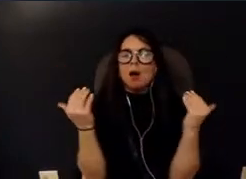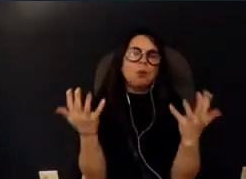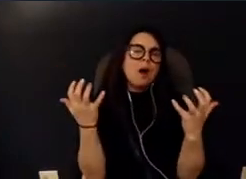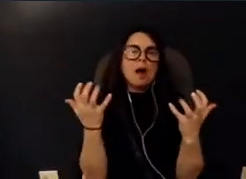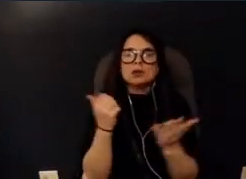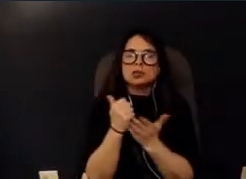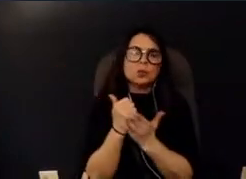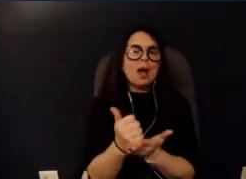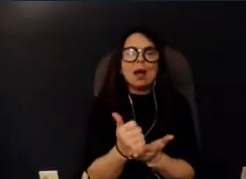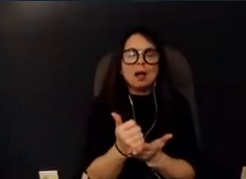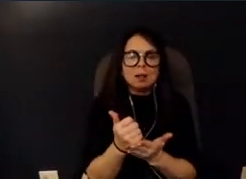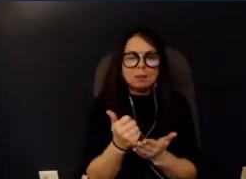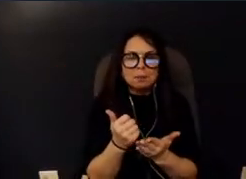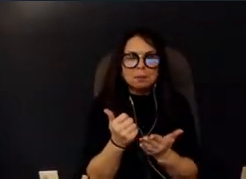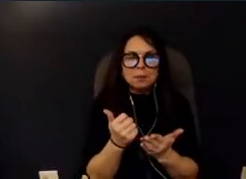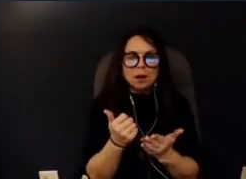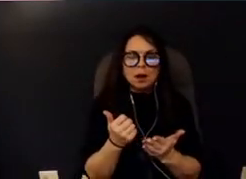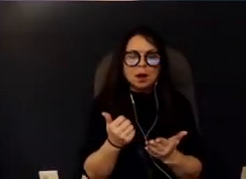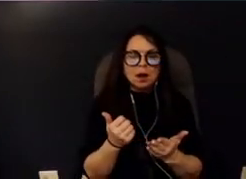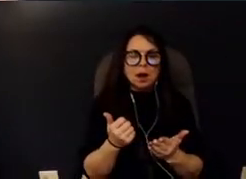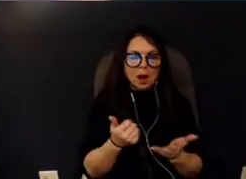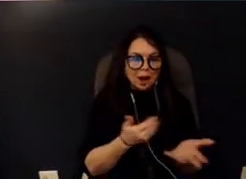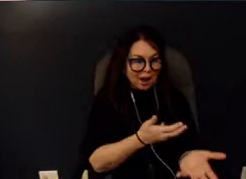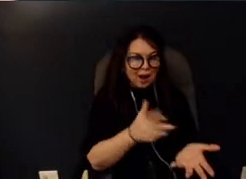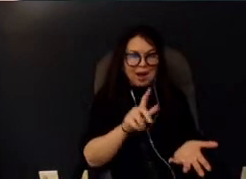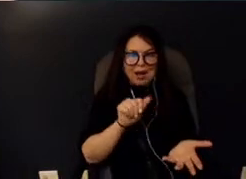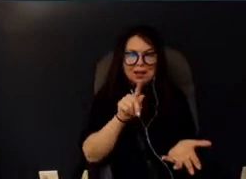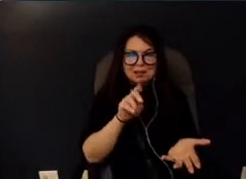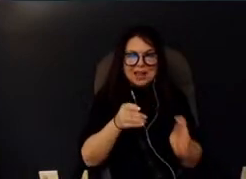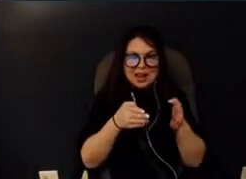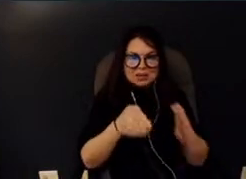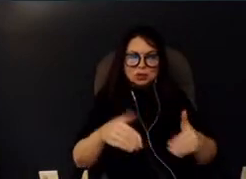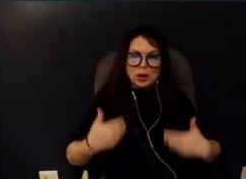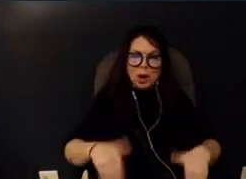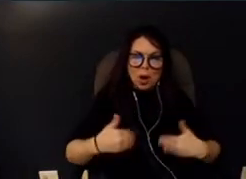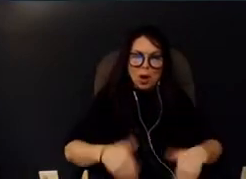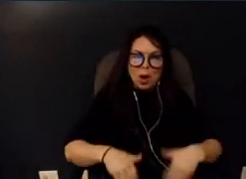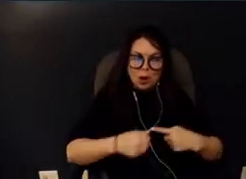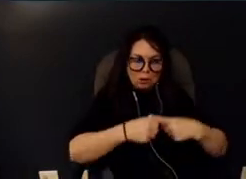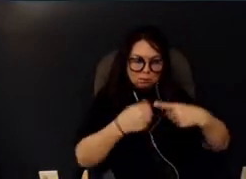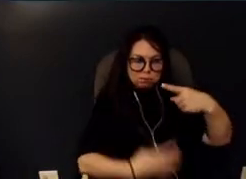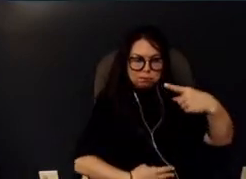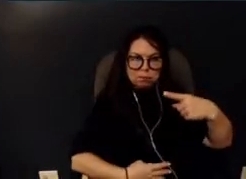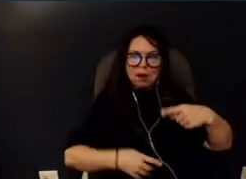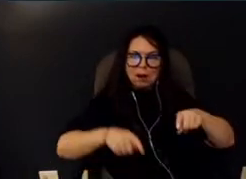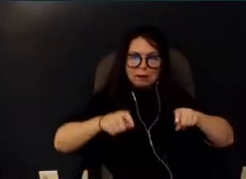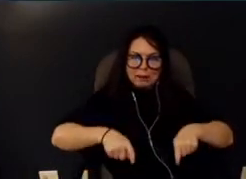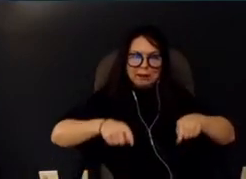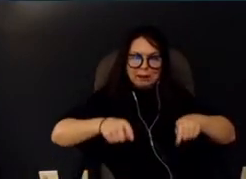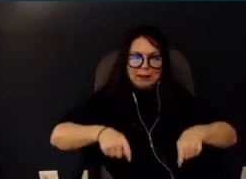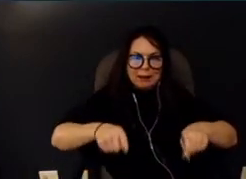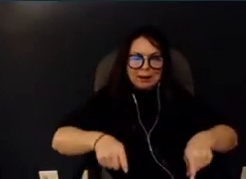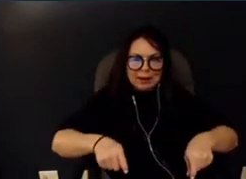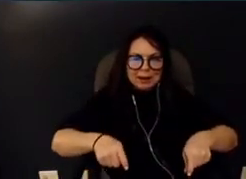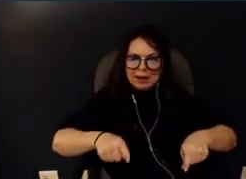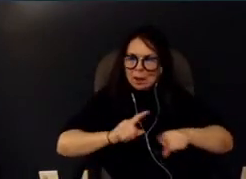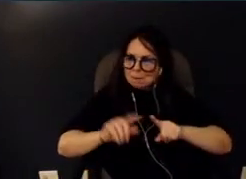need on Lake Street. And some, for some reason, we're like not matching those two things up.